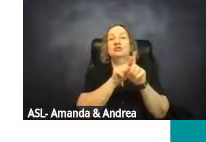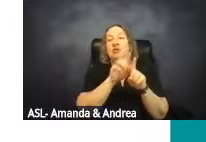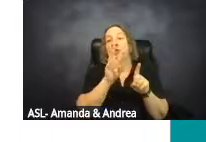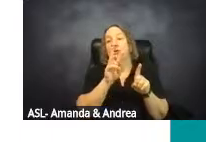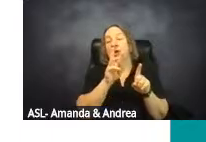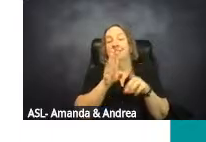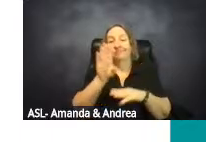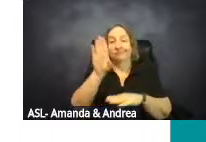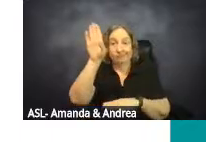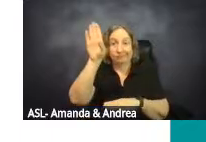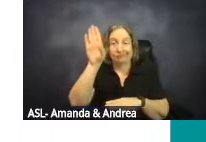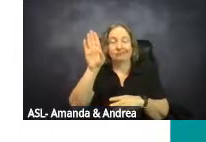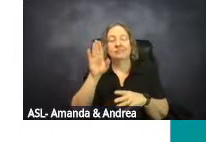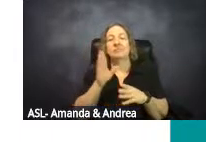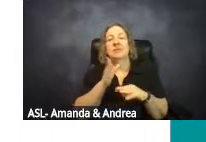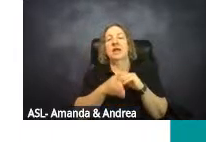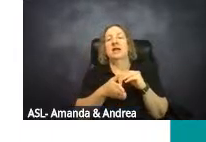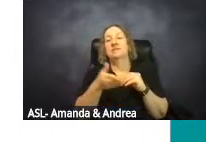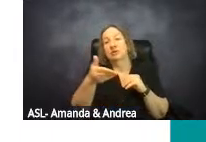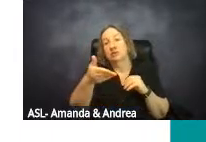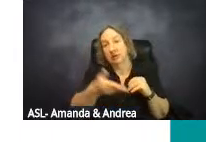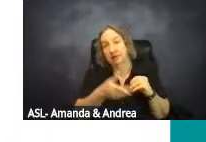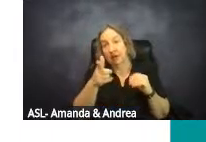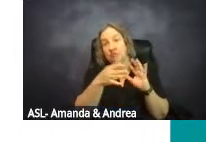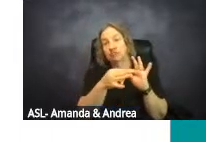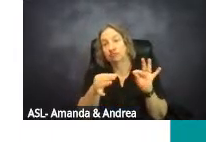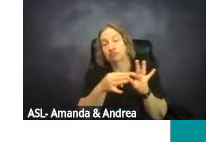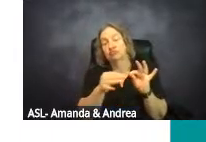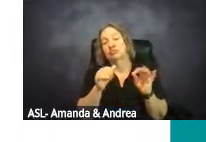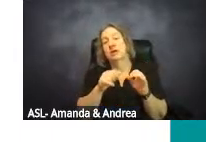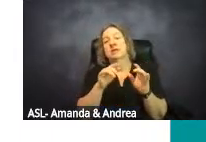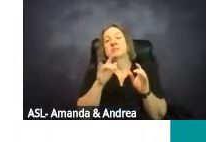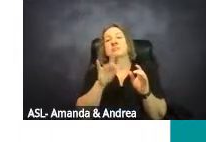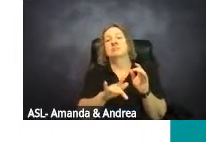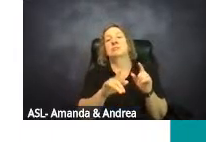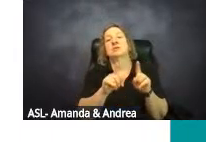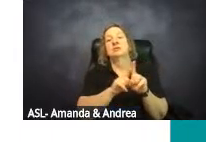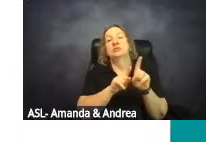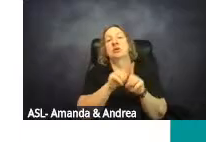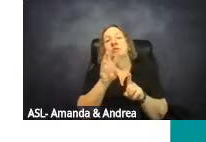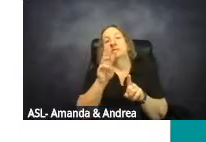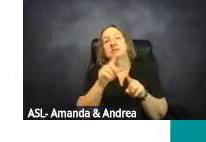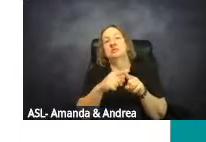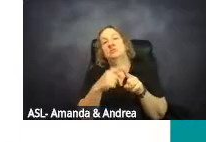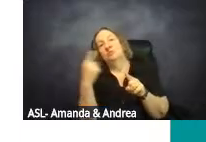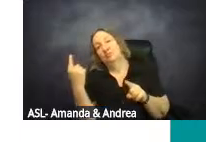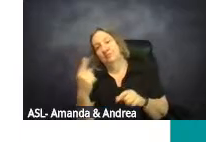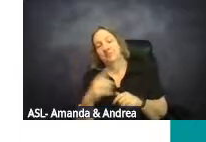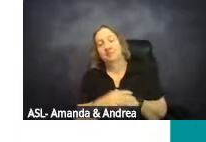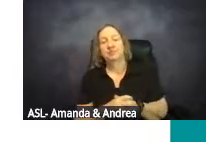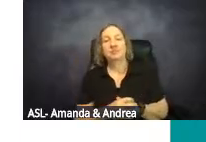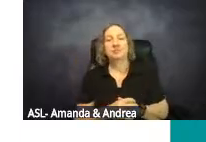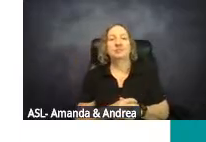raise your hand, and after you're invited to speak, dial *6 to unmute yourself.